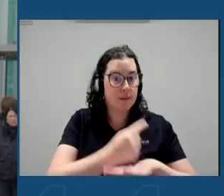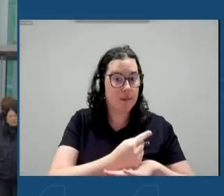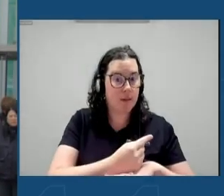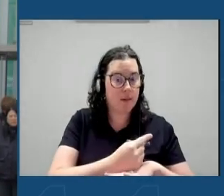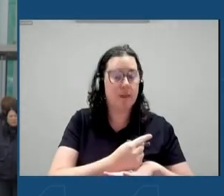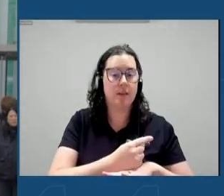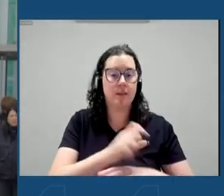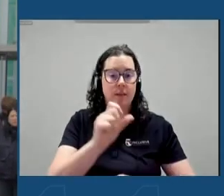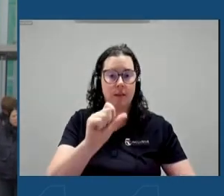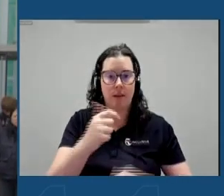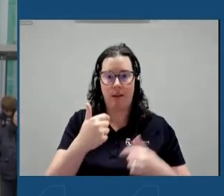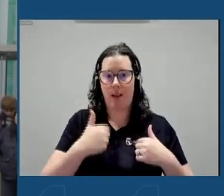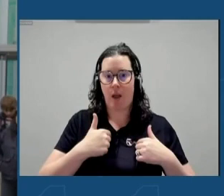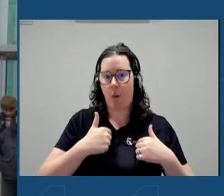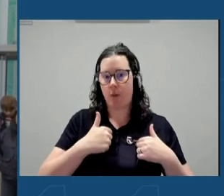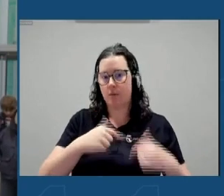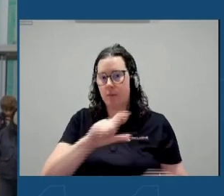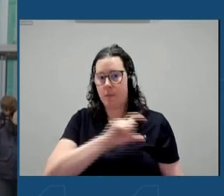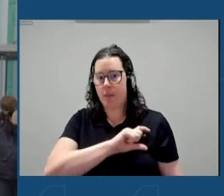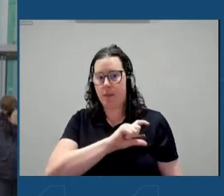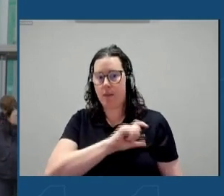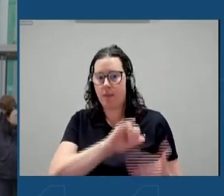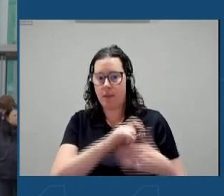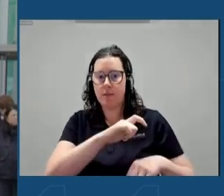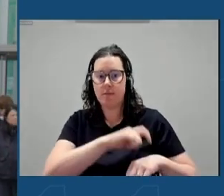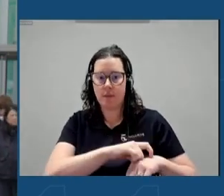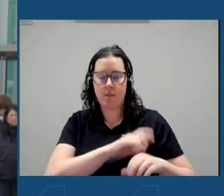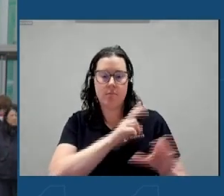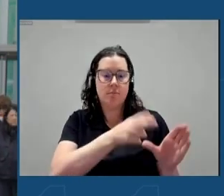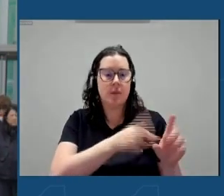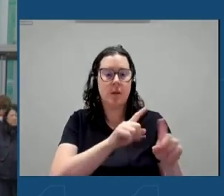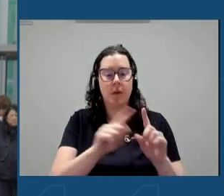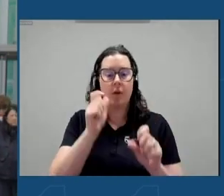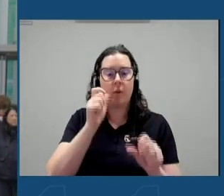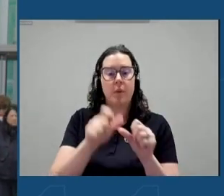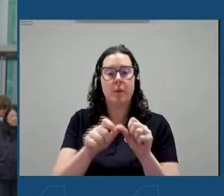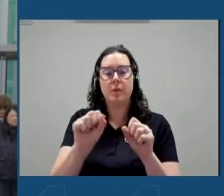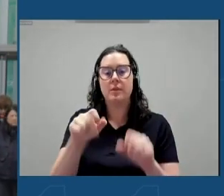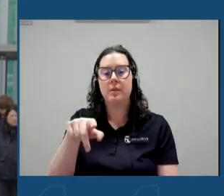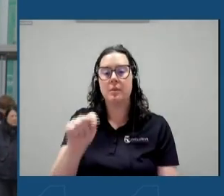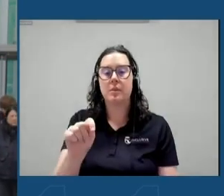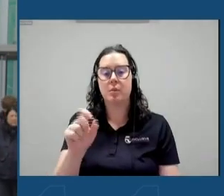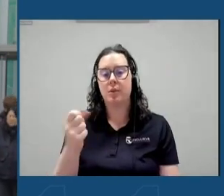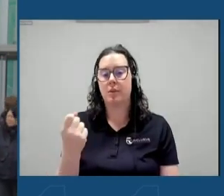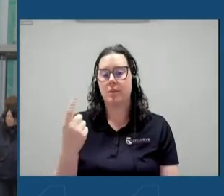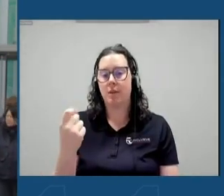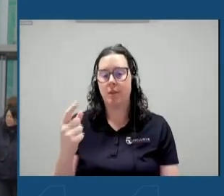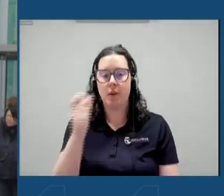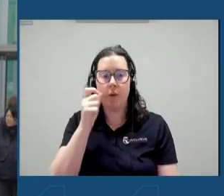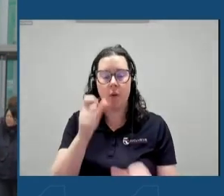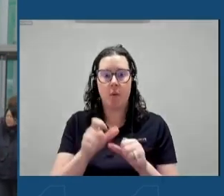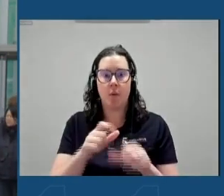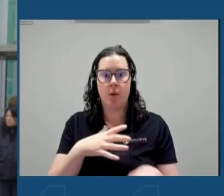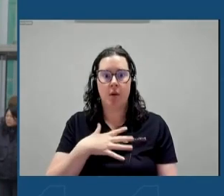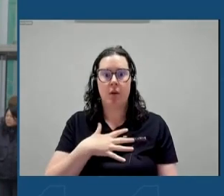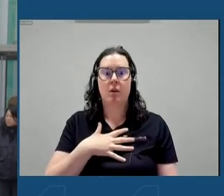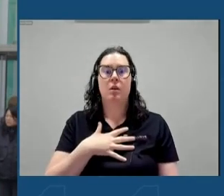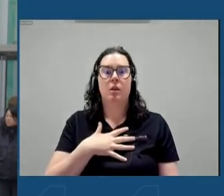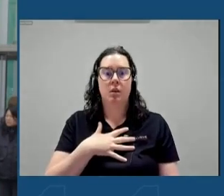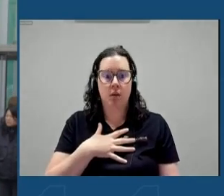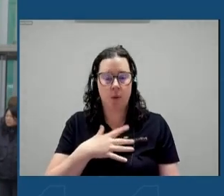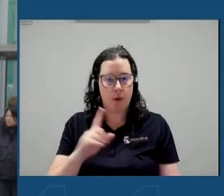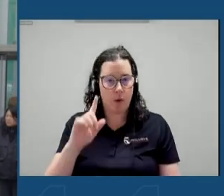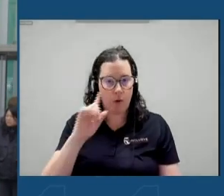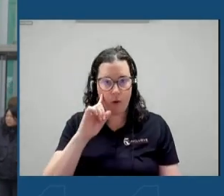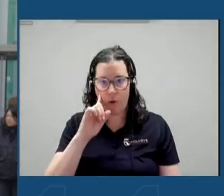of the New York City Police Department, I remember on September 11th, I remember holding my breath when I heard that